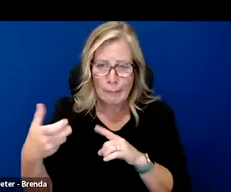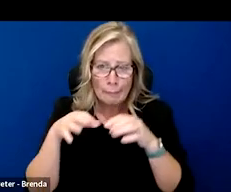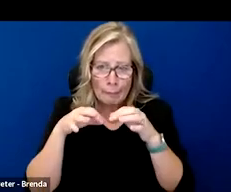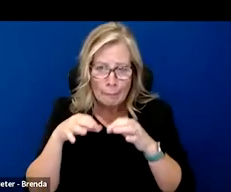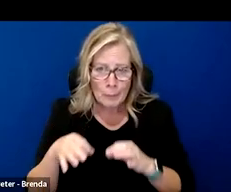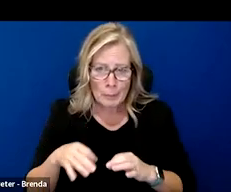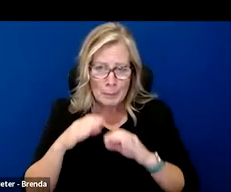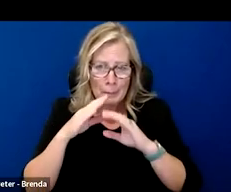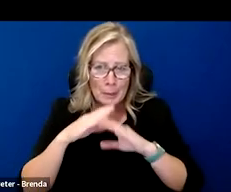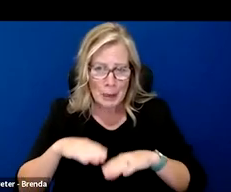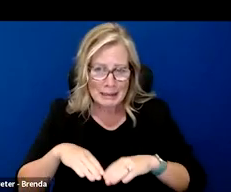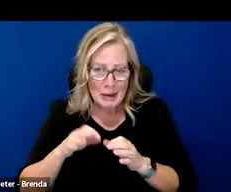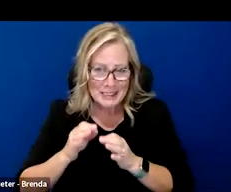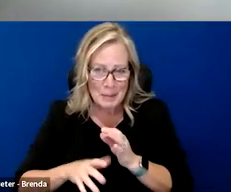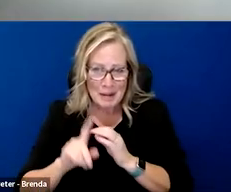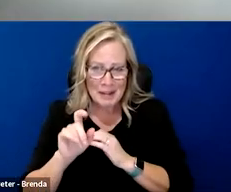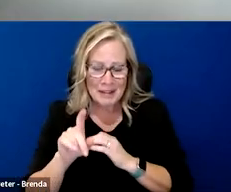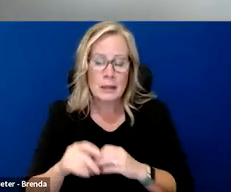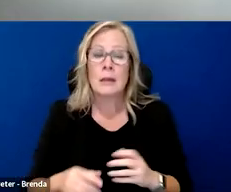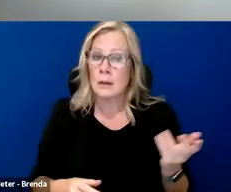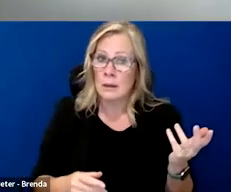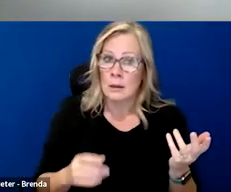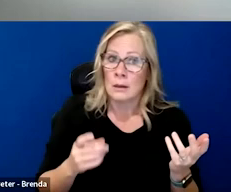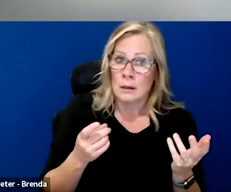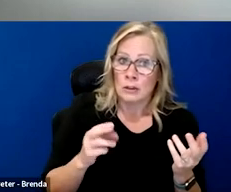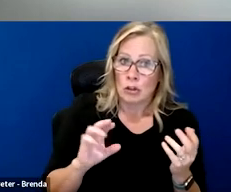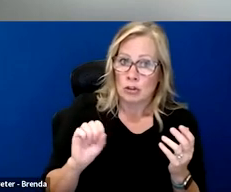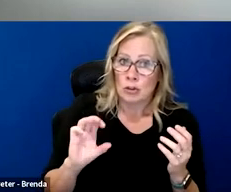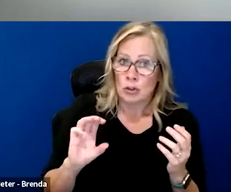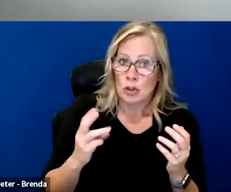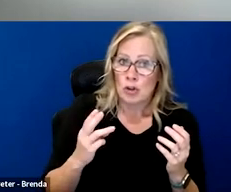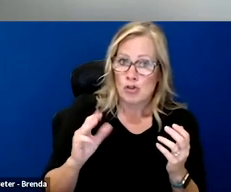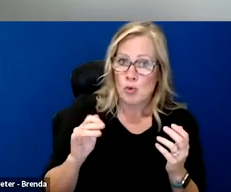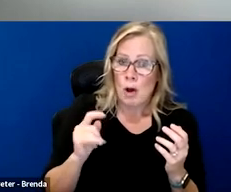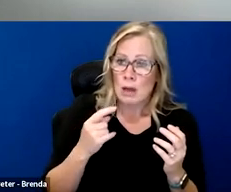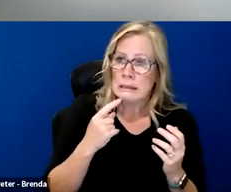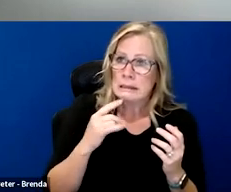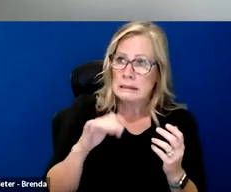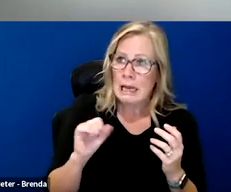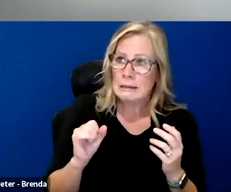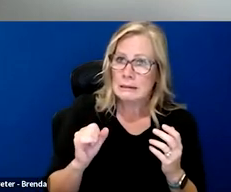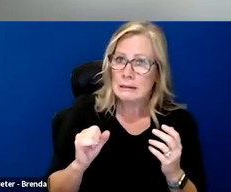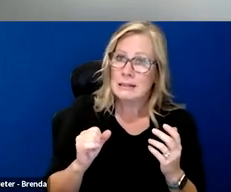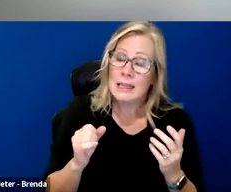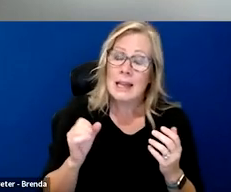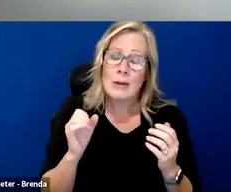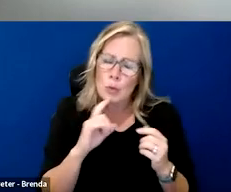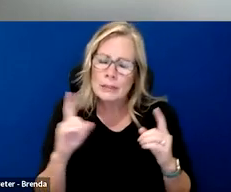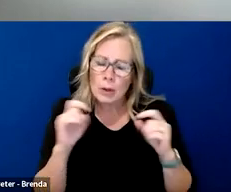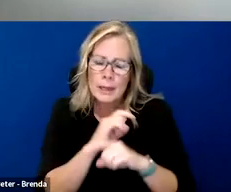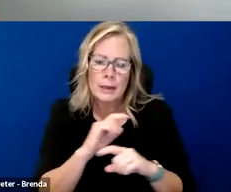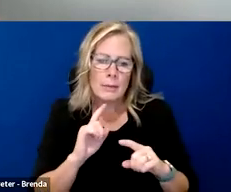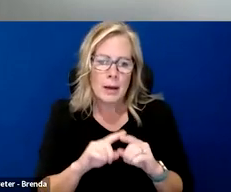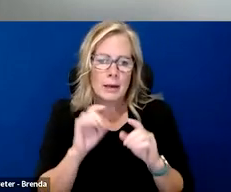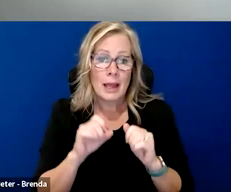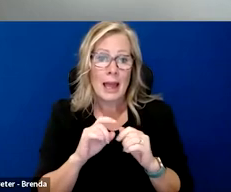that it's definitely very complex processes that can lead to severe heat stroke and some of this the major impacts of